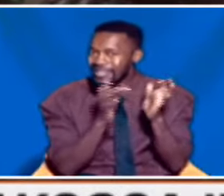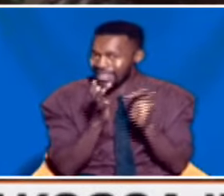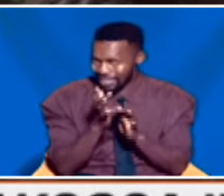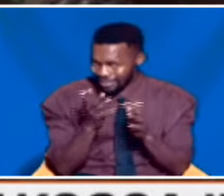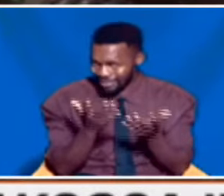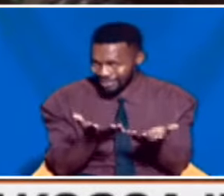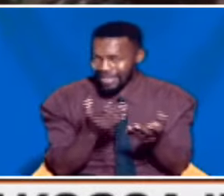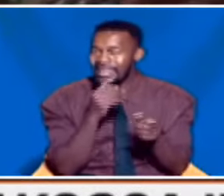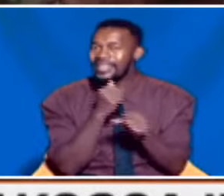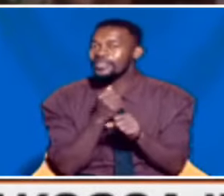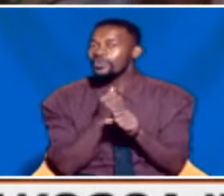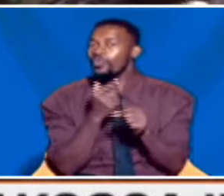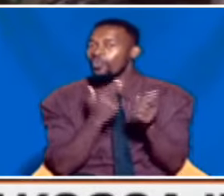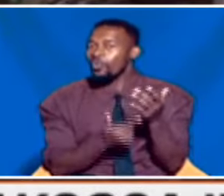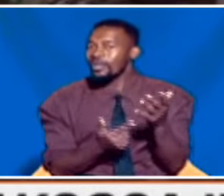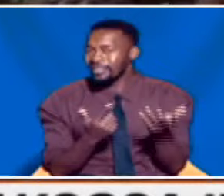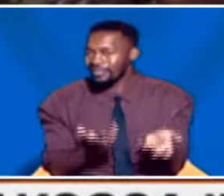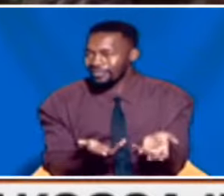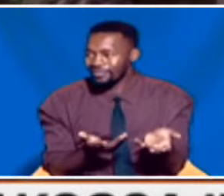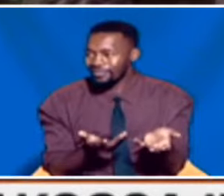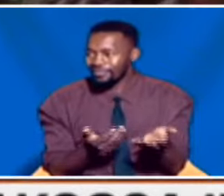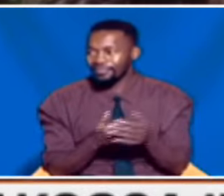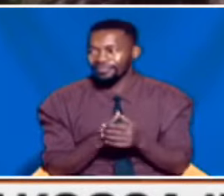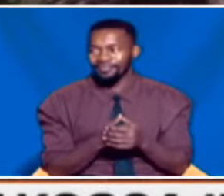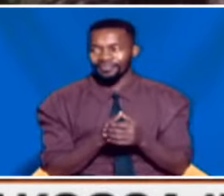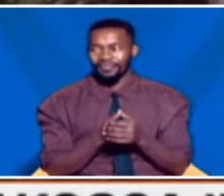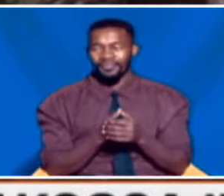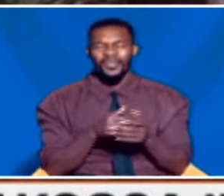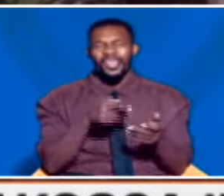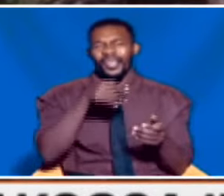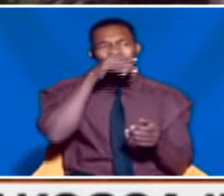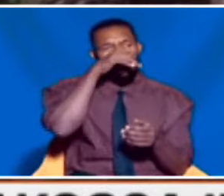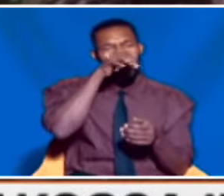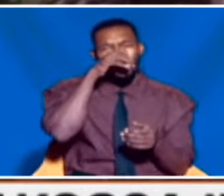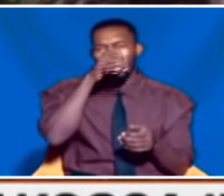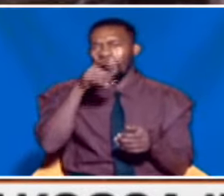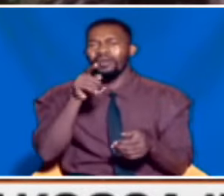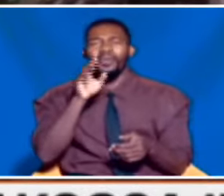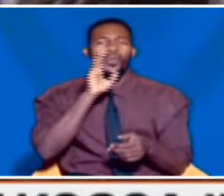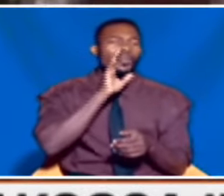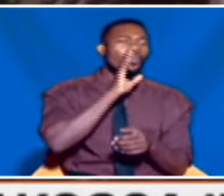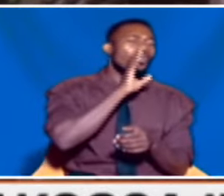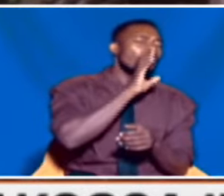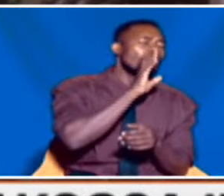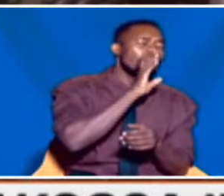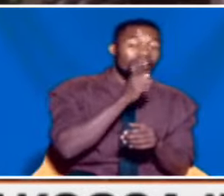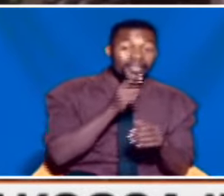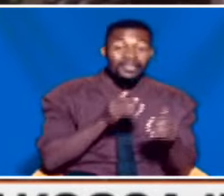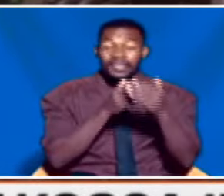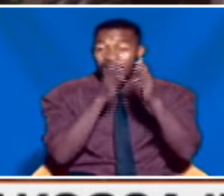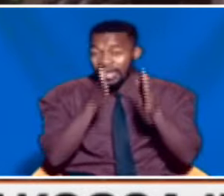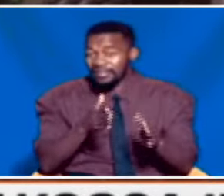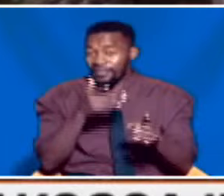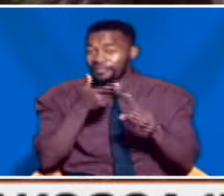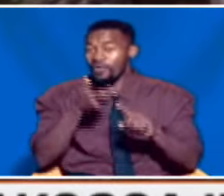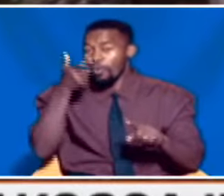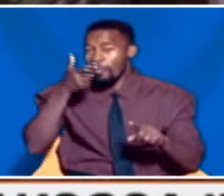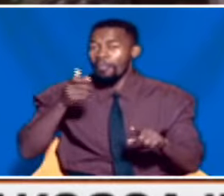So ignore a few noises here and there. And as the leaders from this region, please,